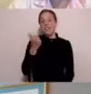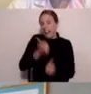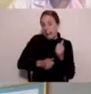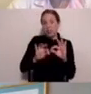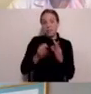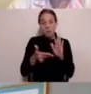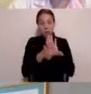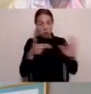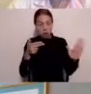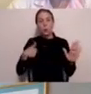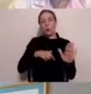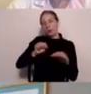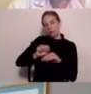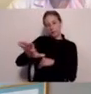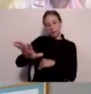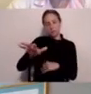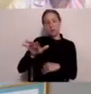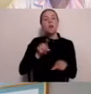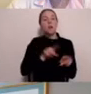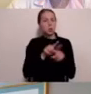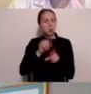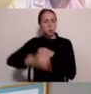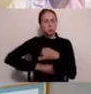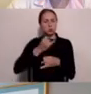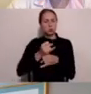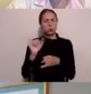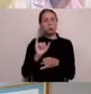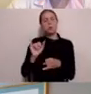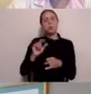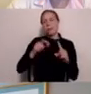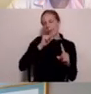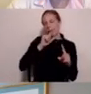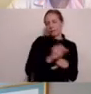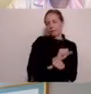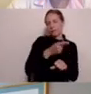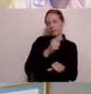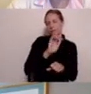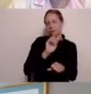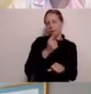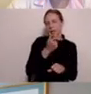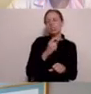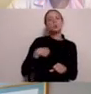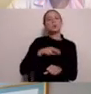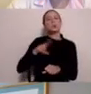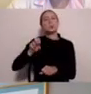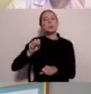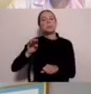send internationally, but not the package. We send the information in a USB drive.